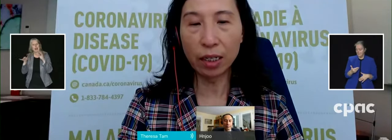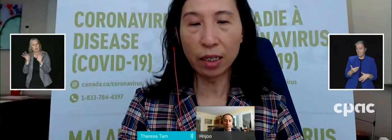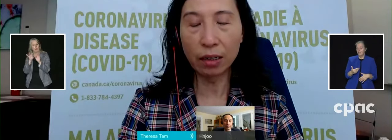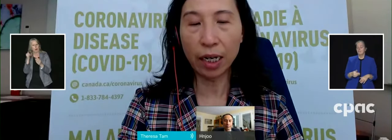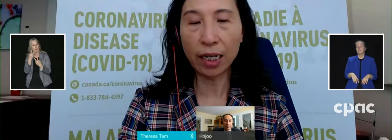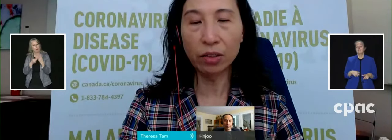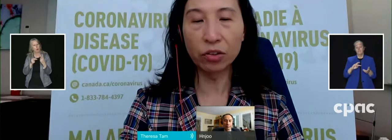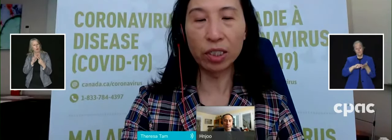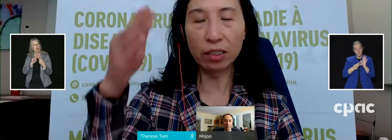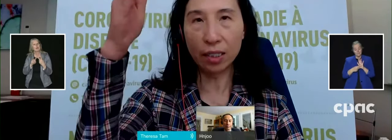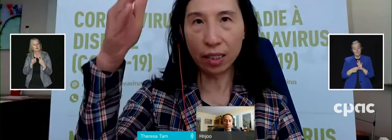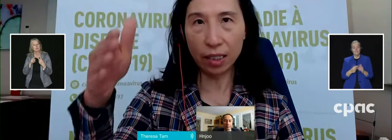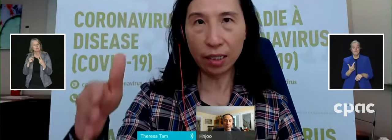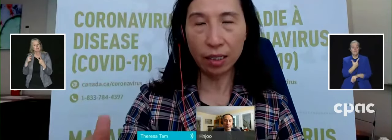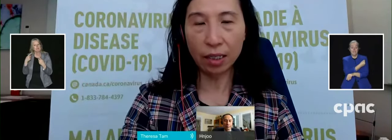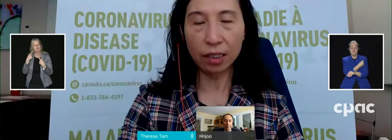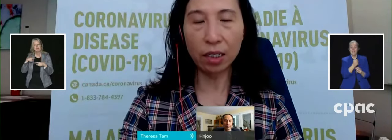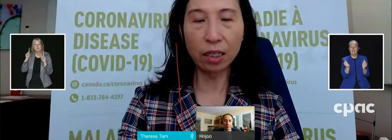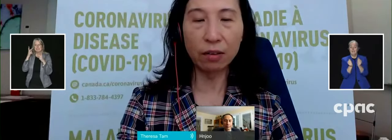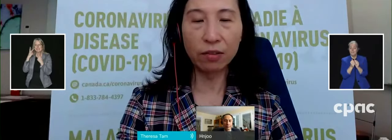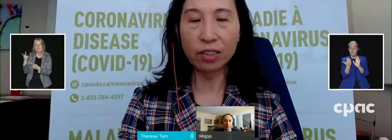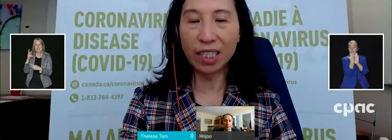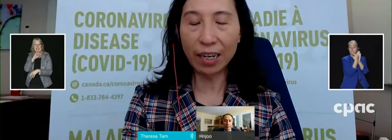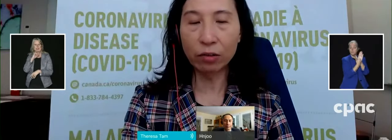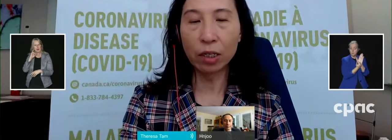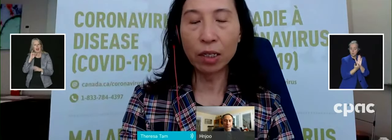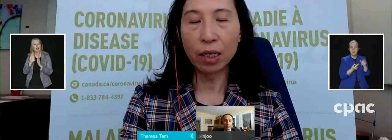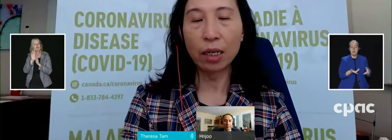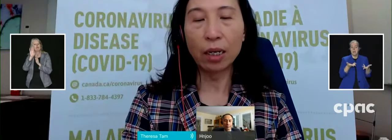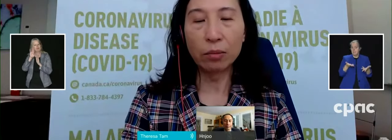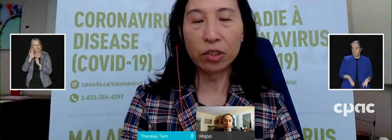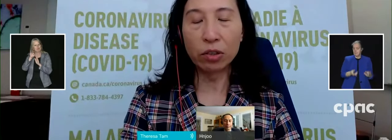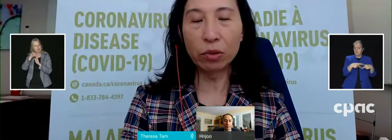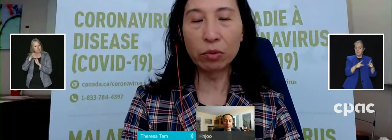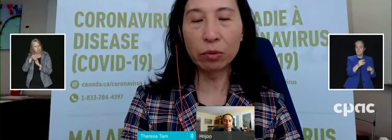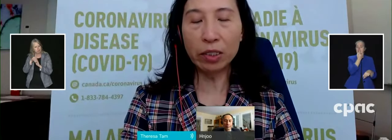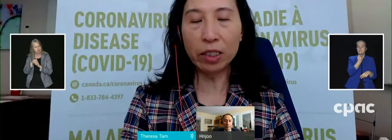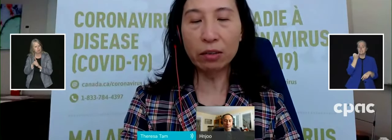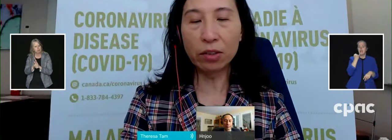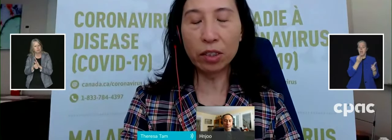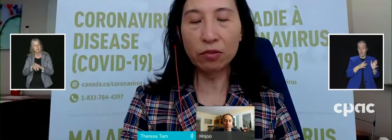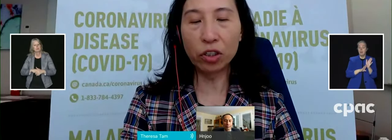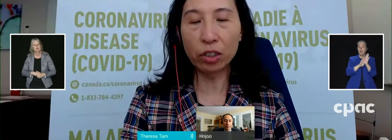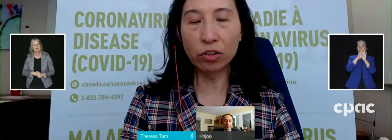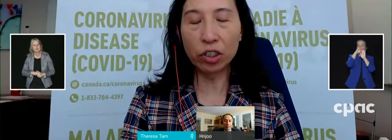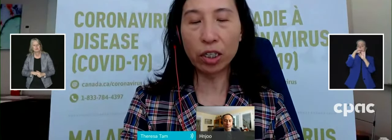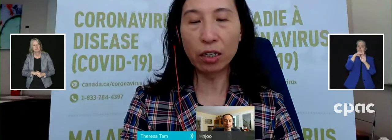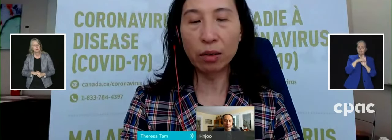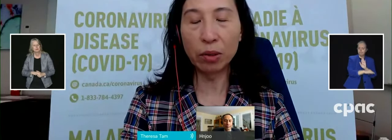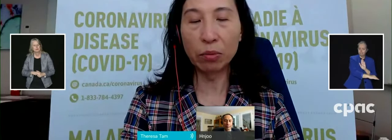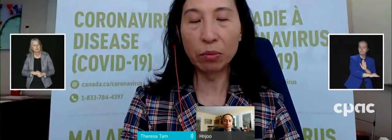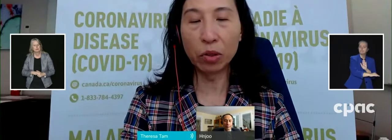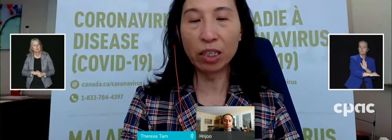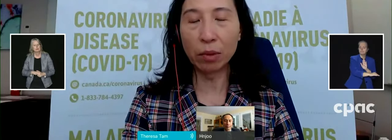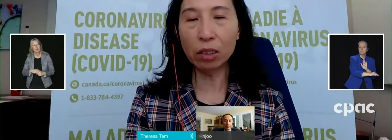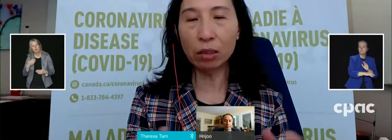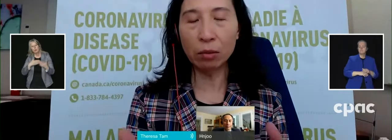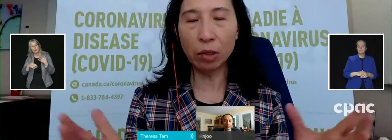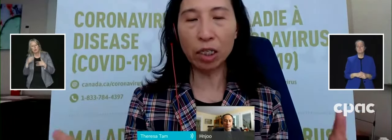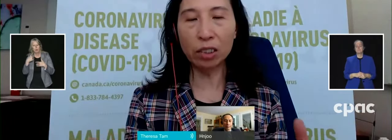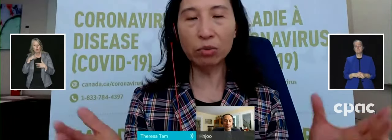enabled that country to see its curve go down. So we'll be able to sort of judge a bit more,